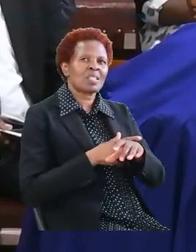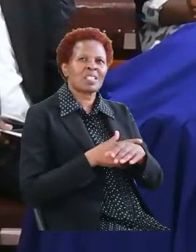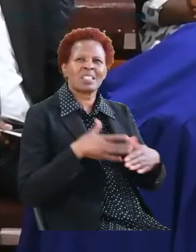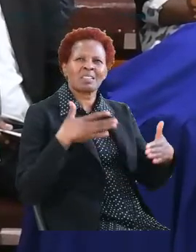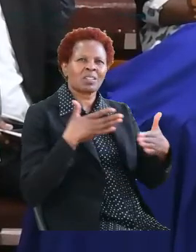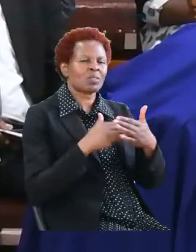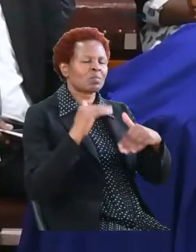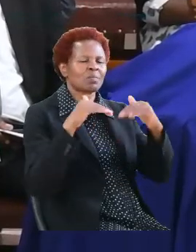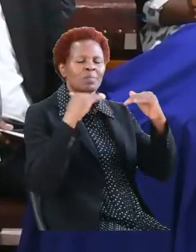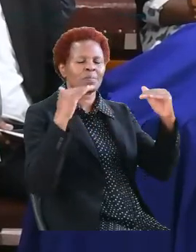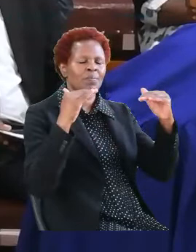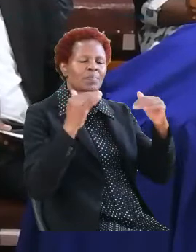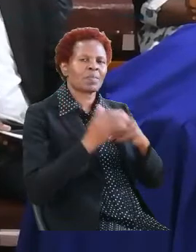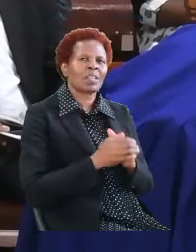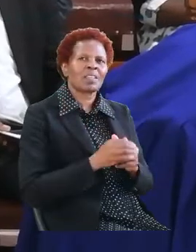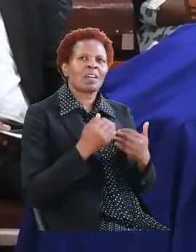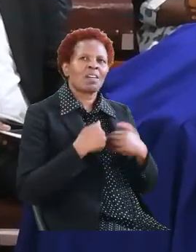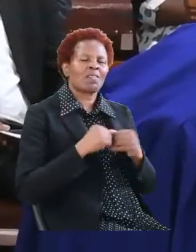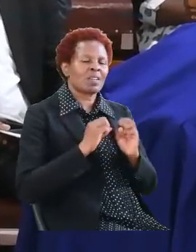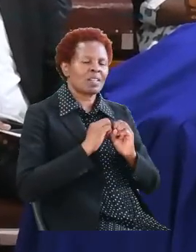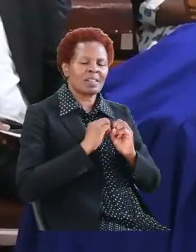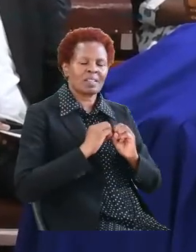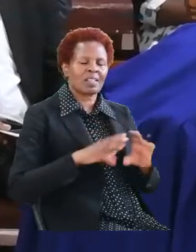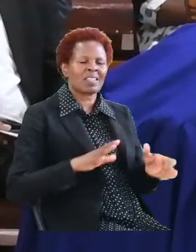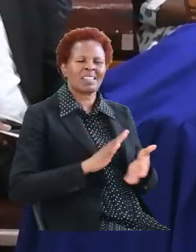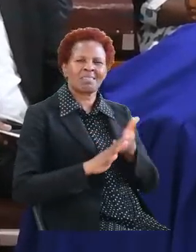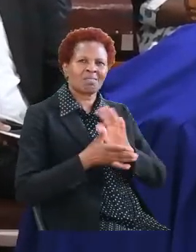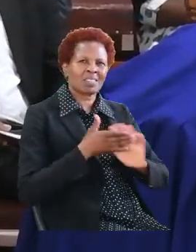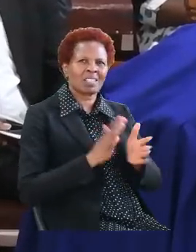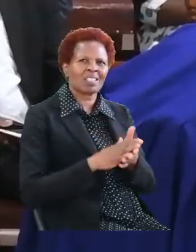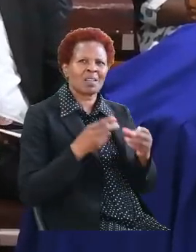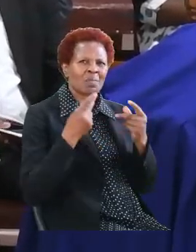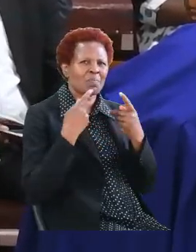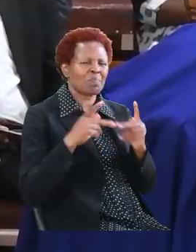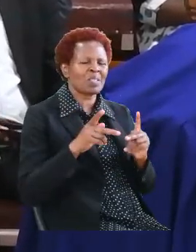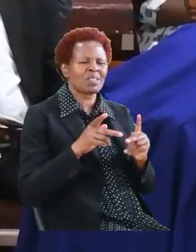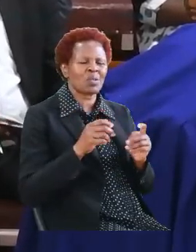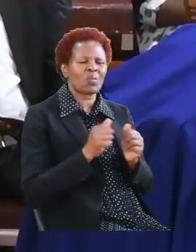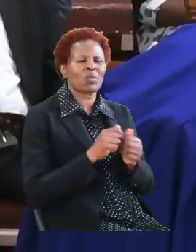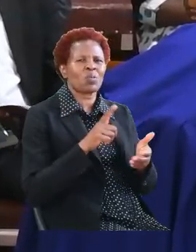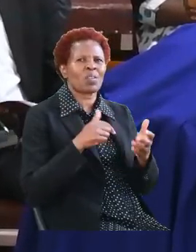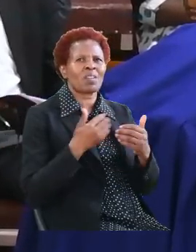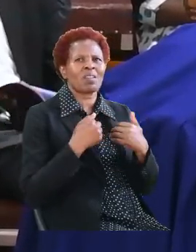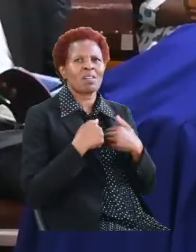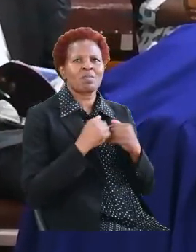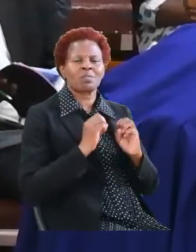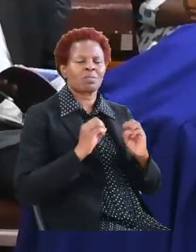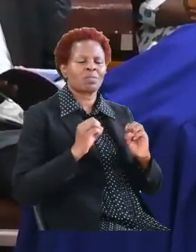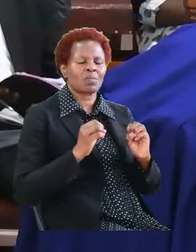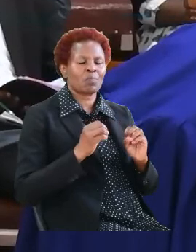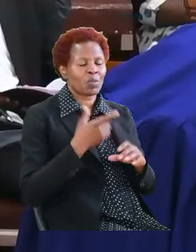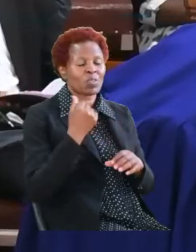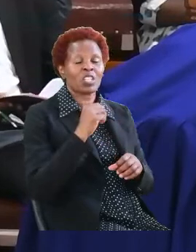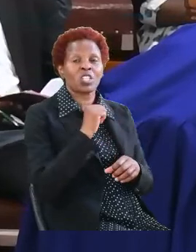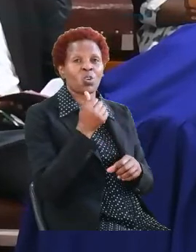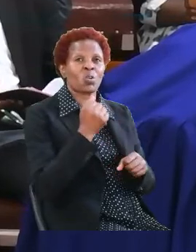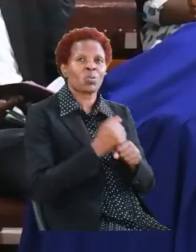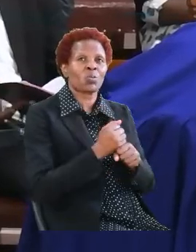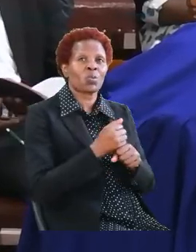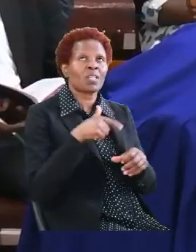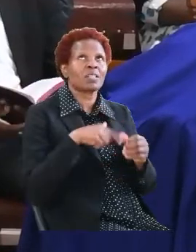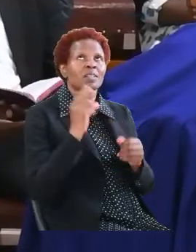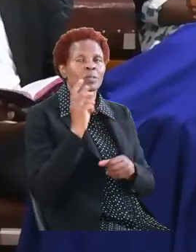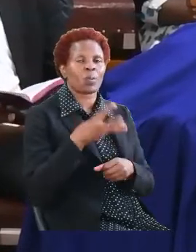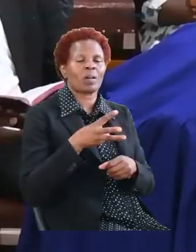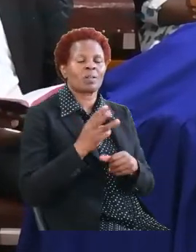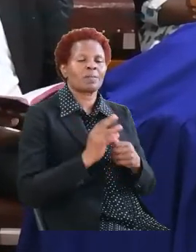the heavens. They had nothing. They didn't have peace with what they have. Why? They were not doing according to the word of